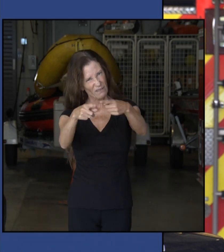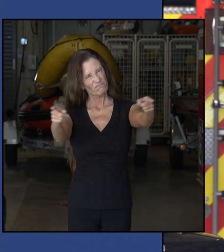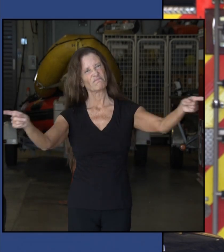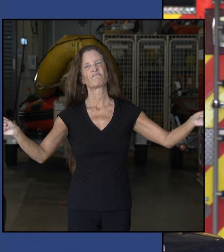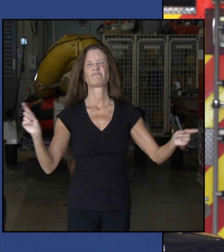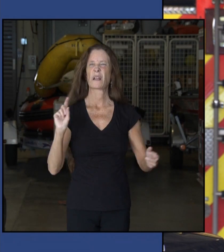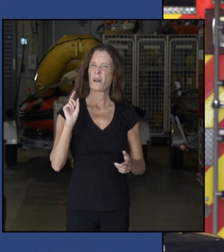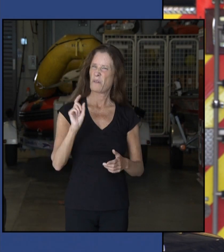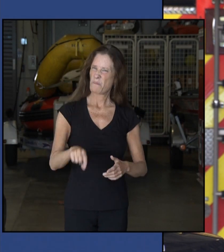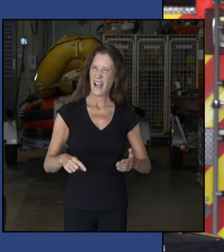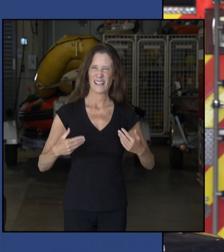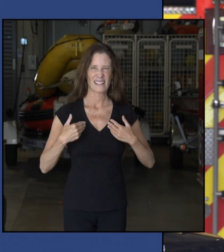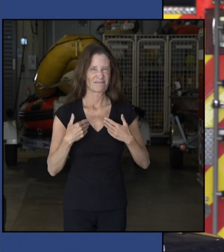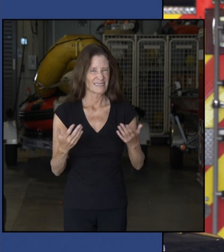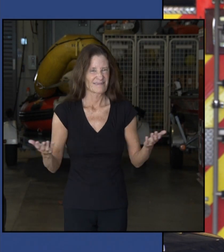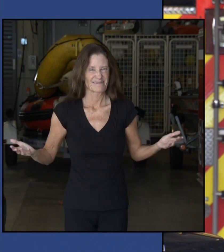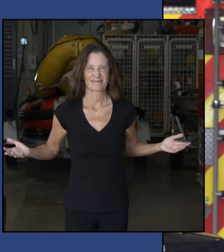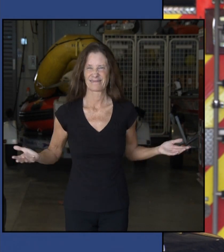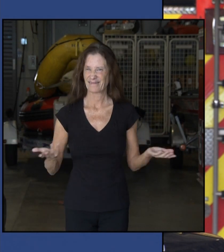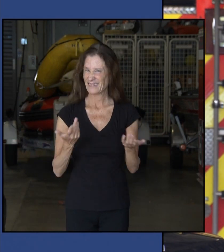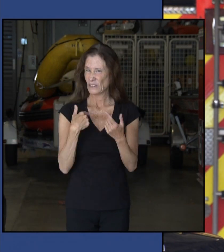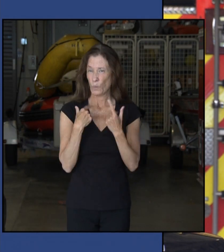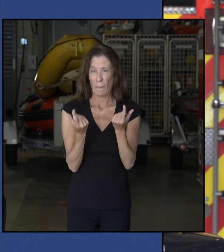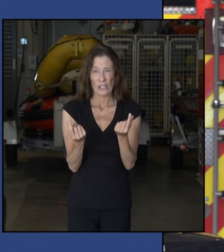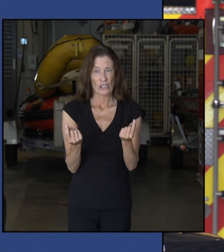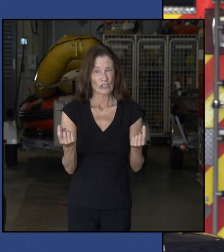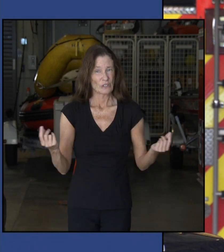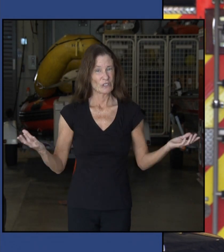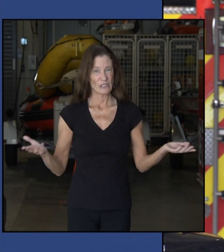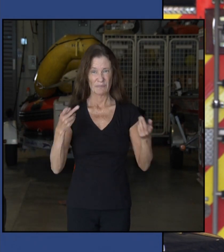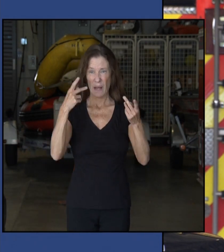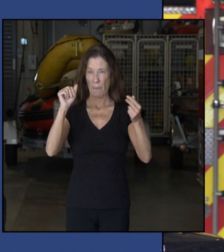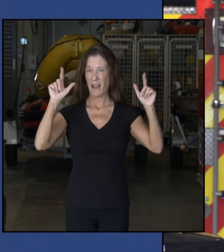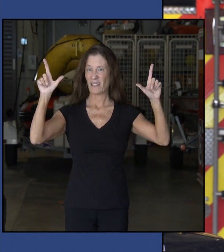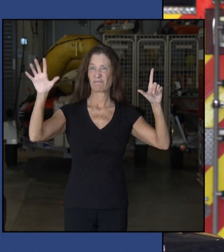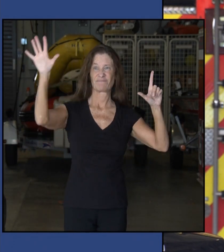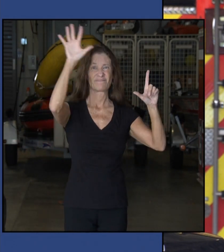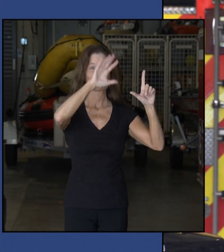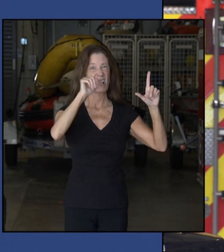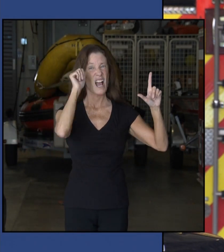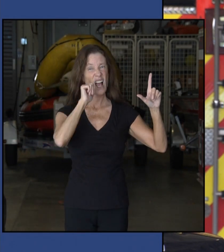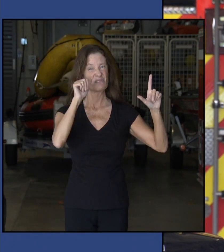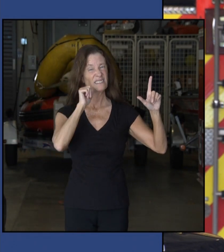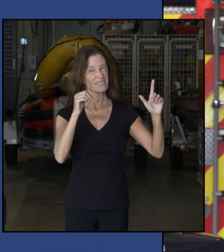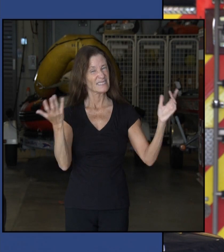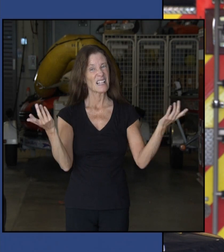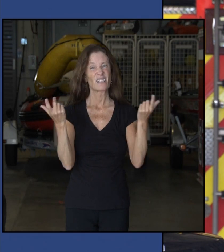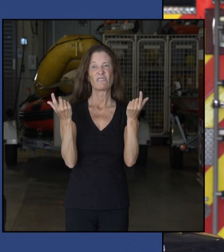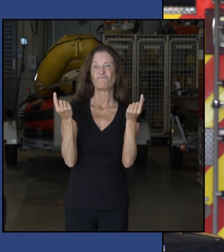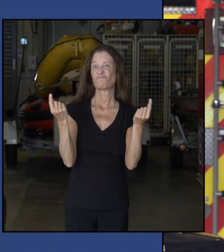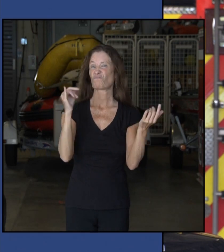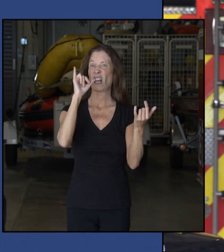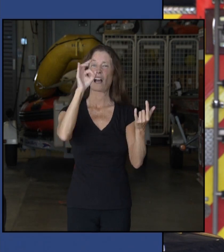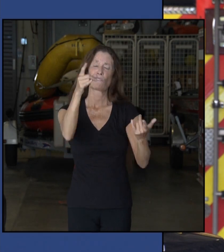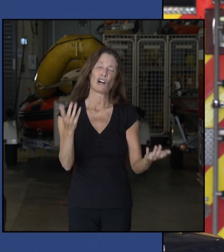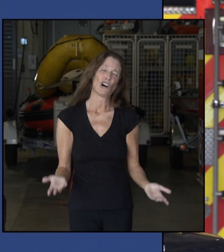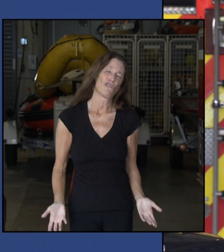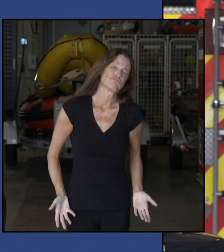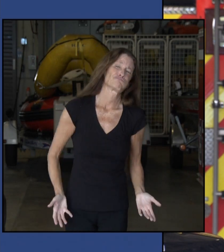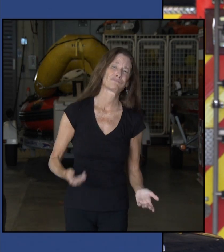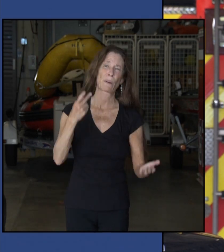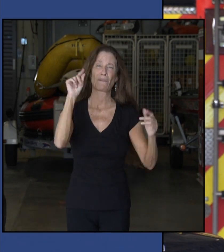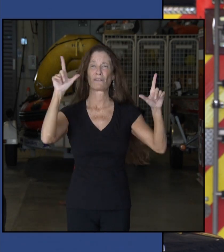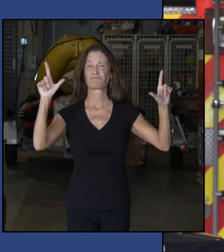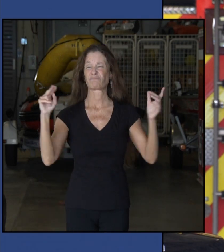saying is it's what the people of Pennsylvania do each and every day that's going to make us successful in this fight against the COVID-19 virus.